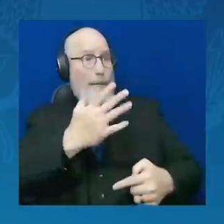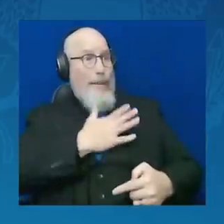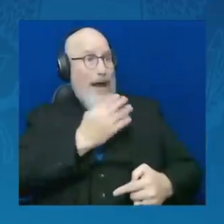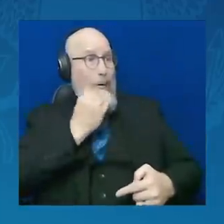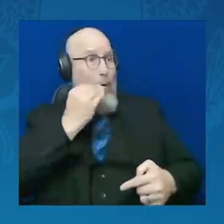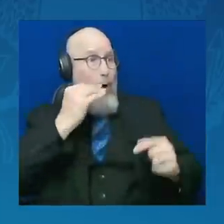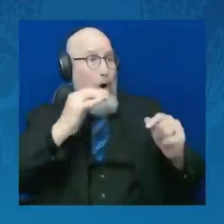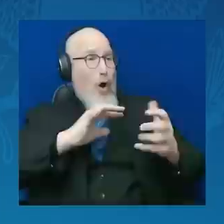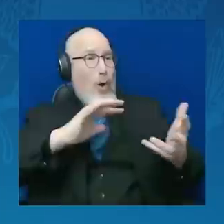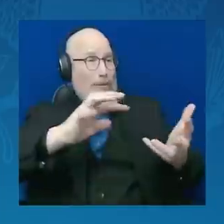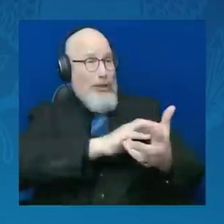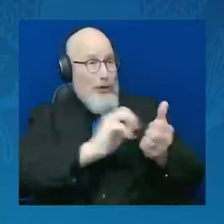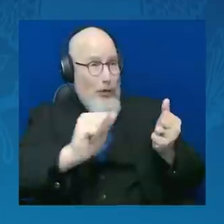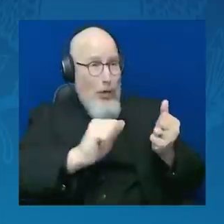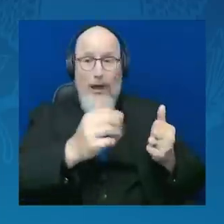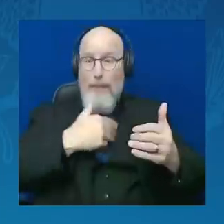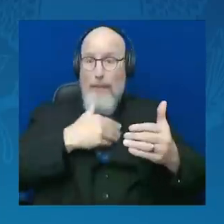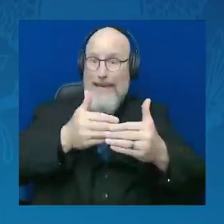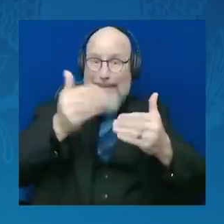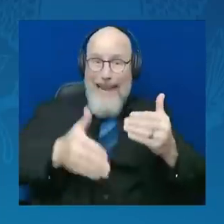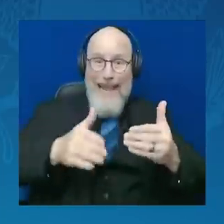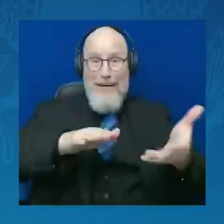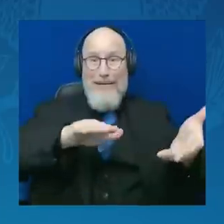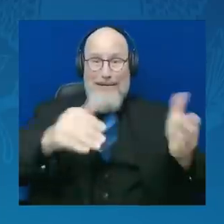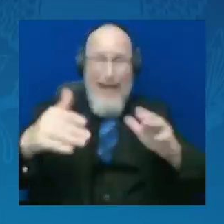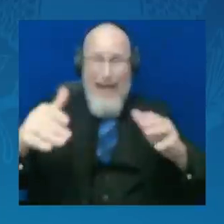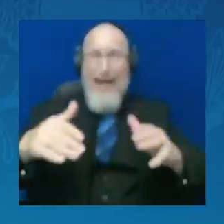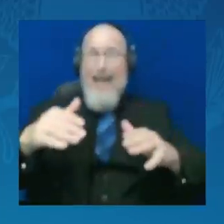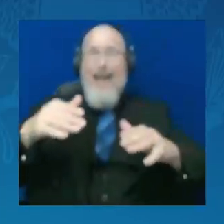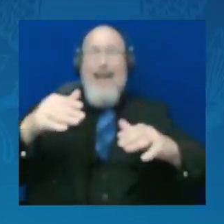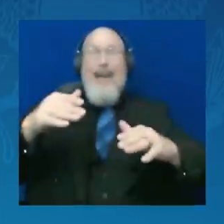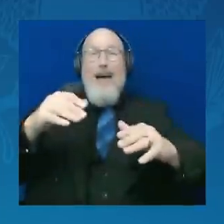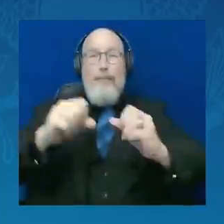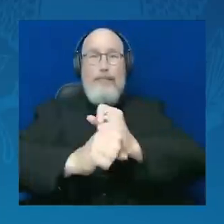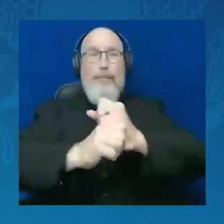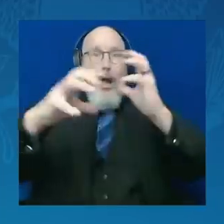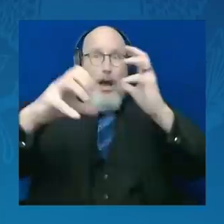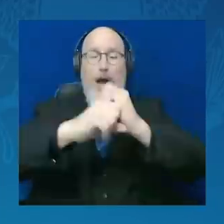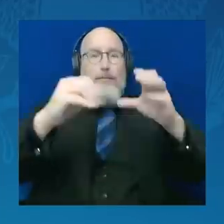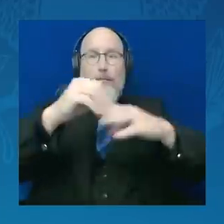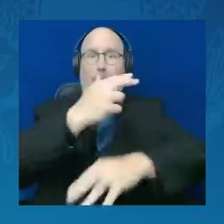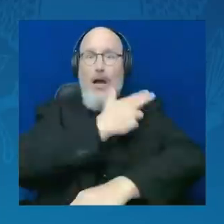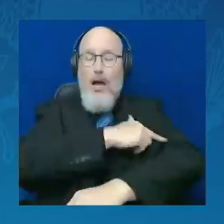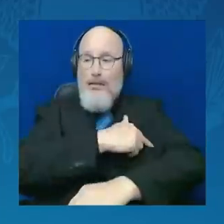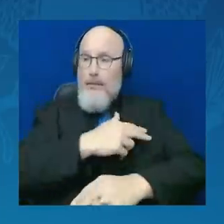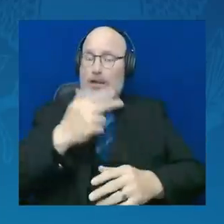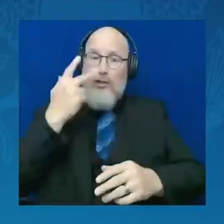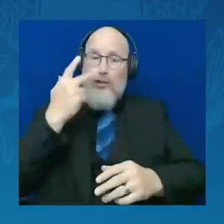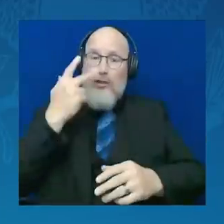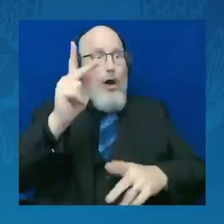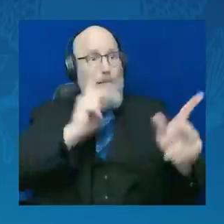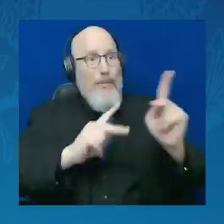saw hospitals being bombed, who saw civilians being shot at, children being shot at.